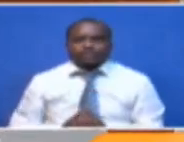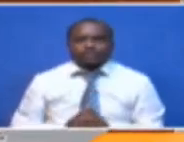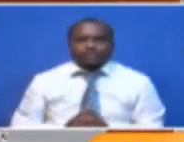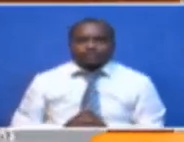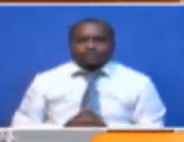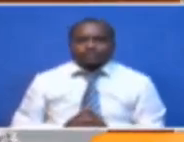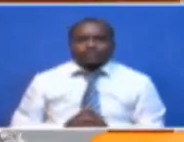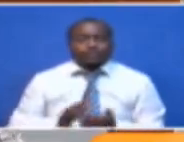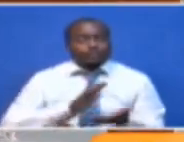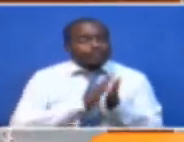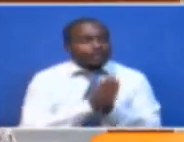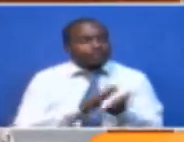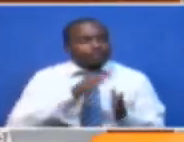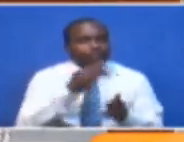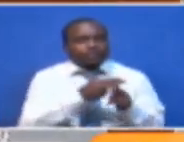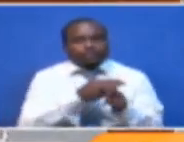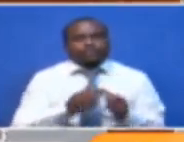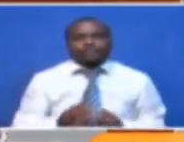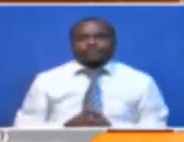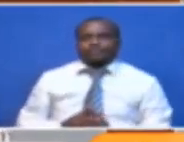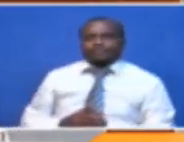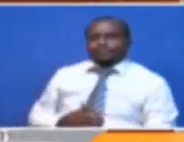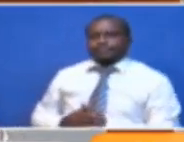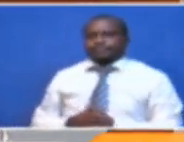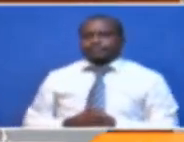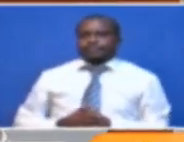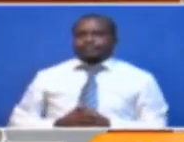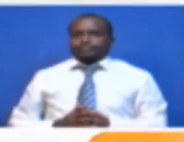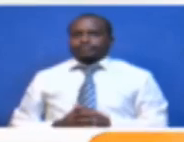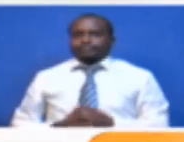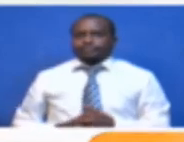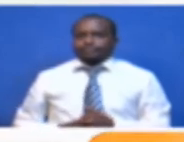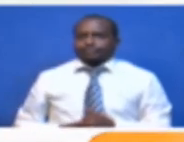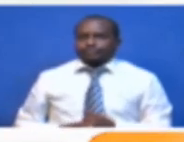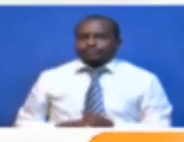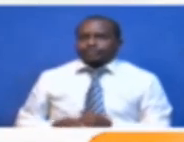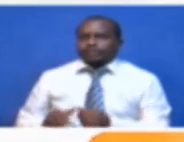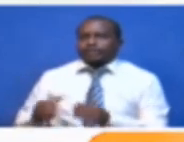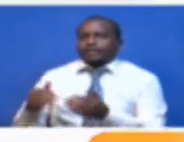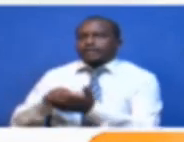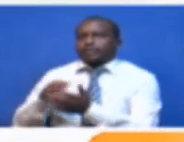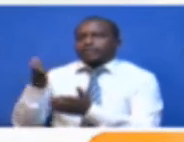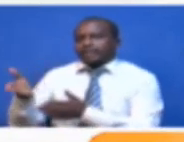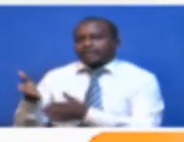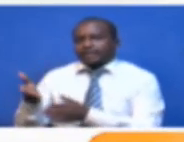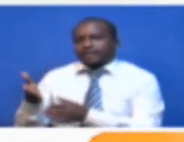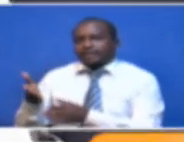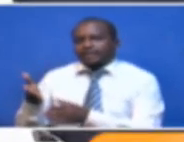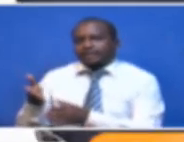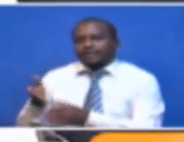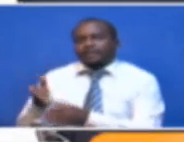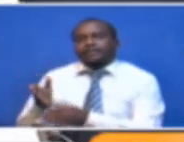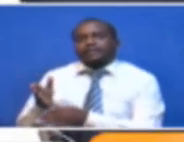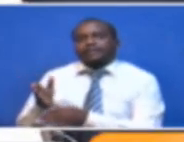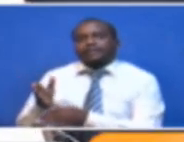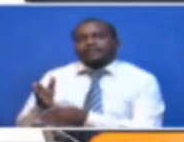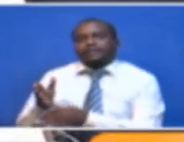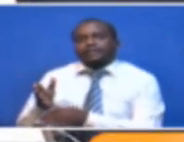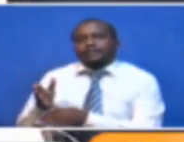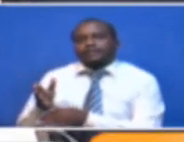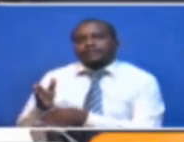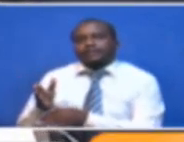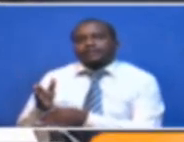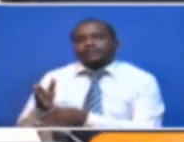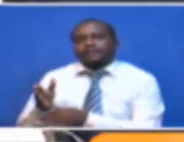careful. Yeah. Mm-hmm. Yeah. Look, you were again in the kitchen. What was it like being